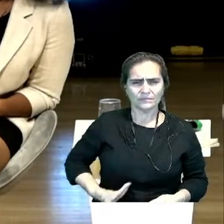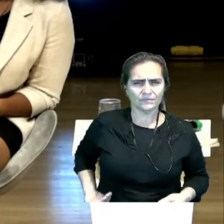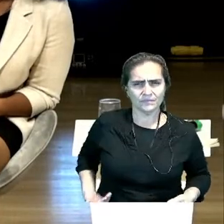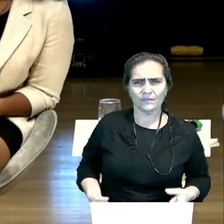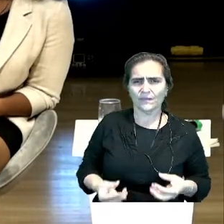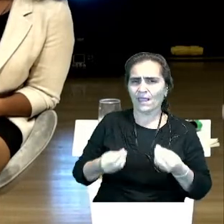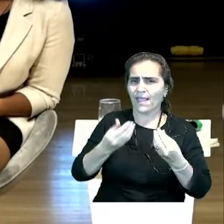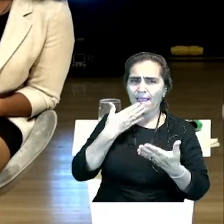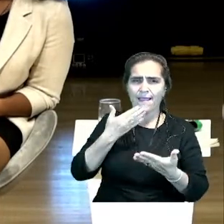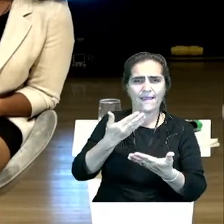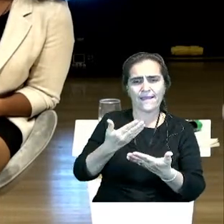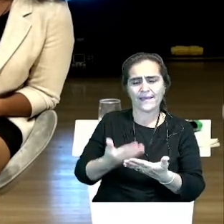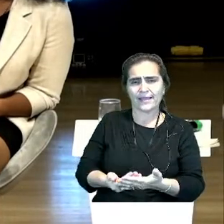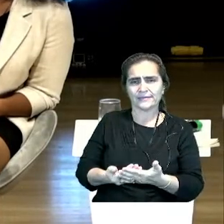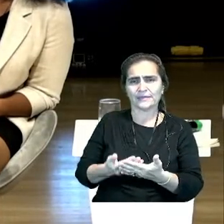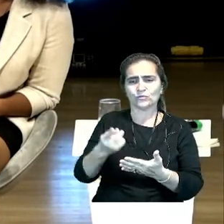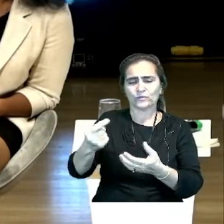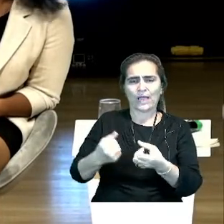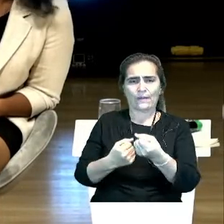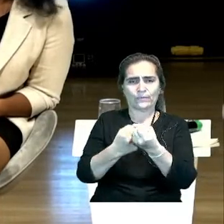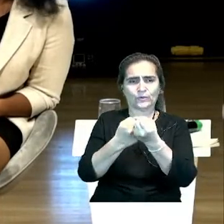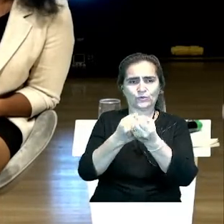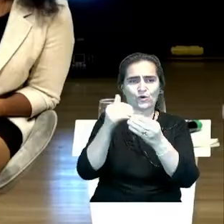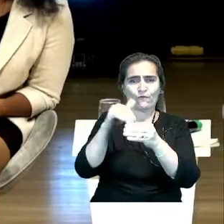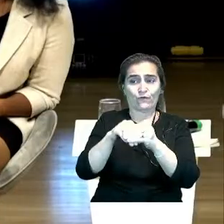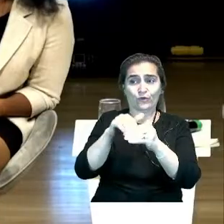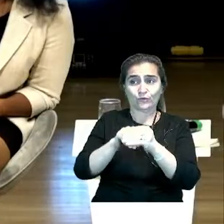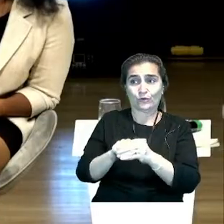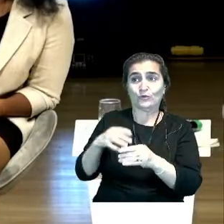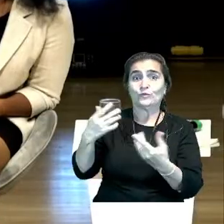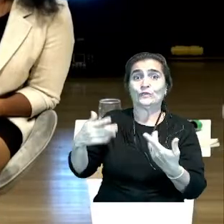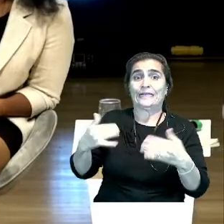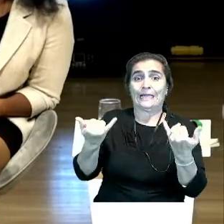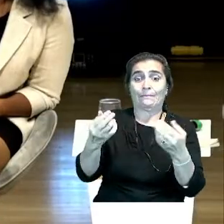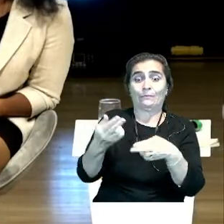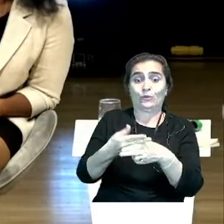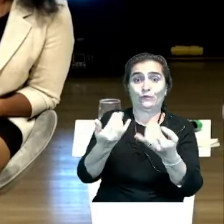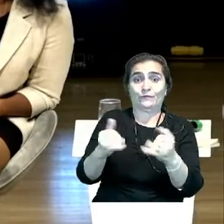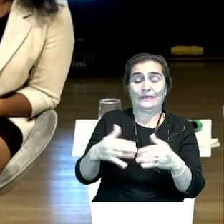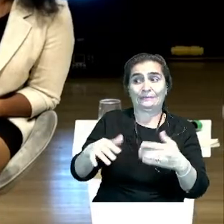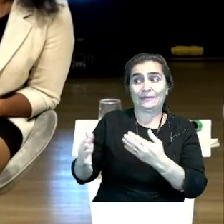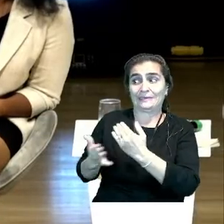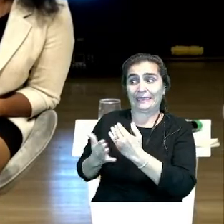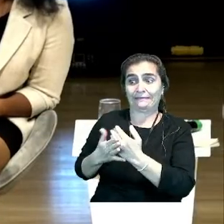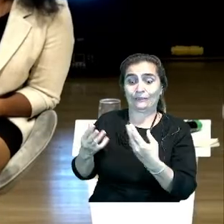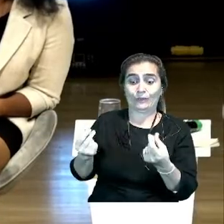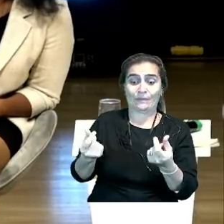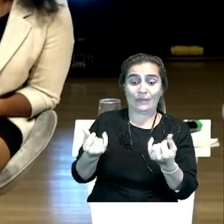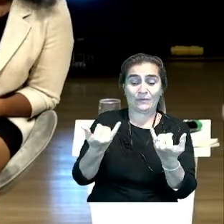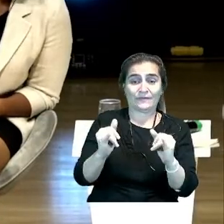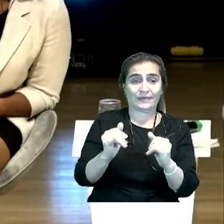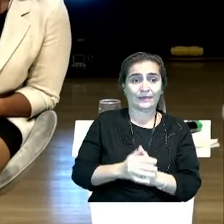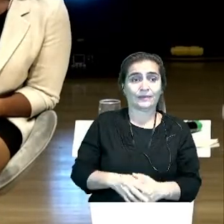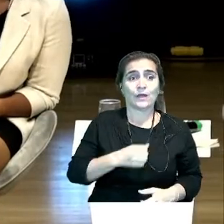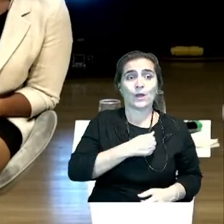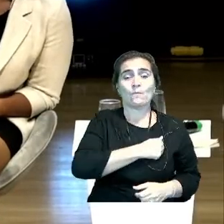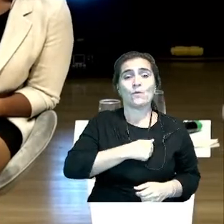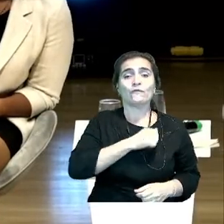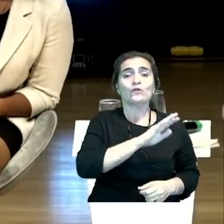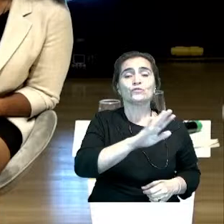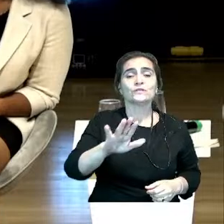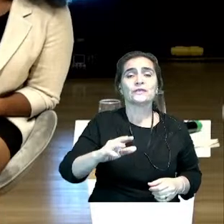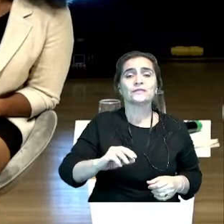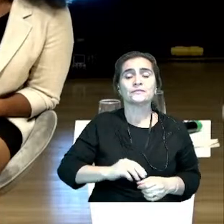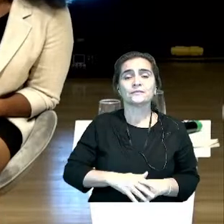this fund. And before I finalize, because they're telling me that we have to wrap up, I would like for us to